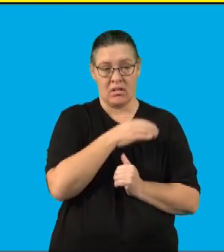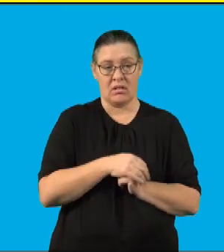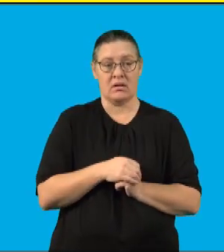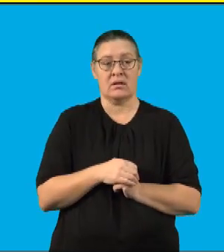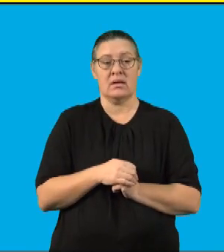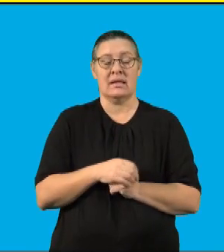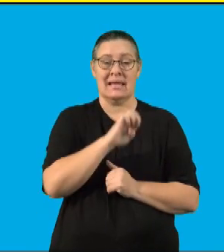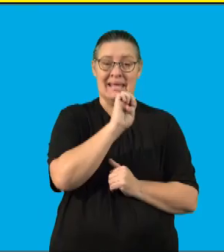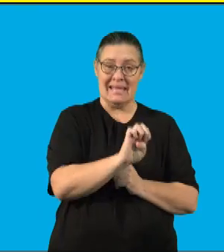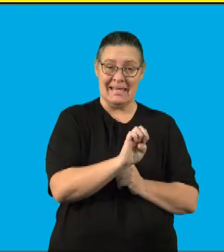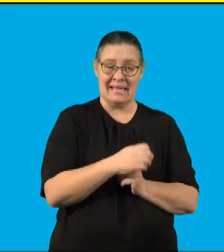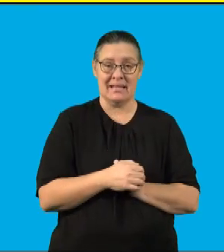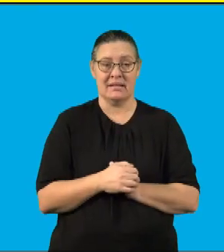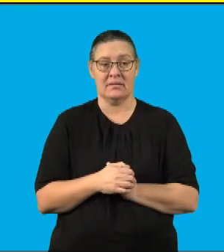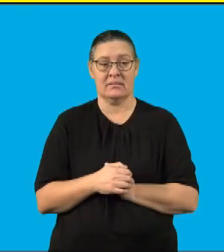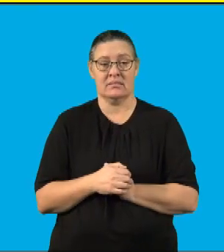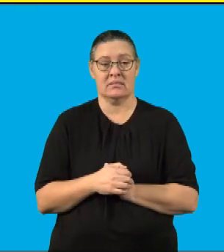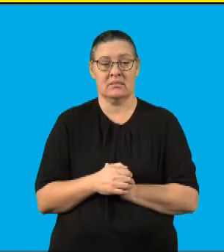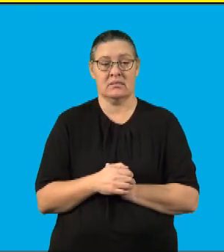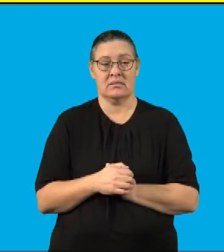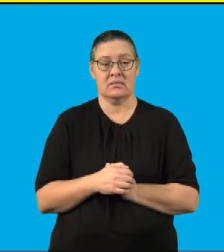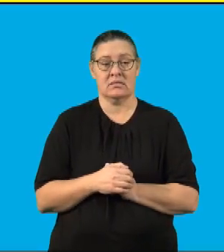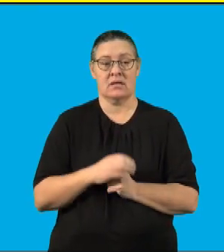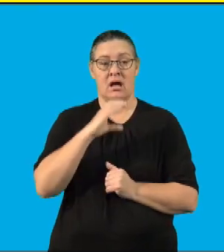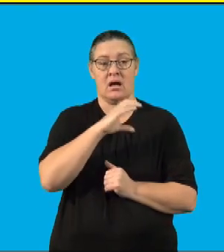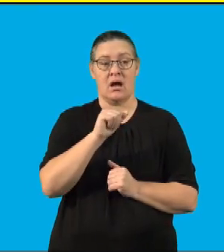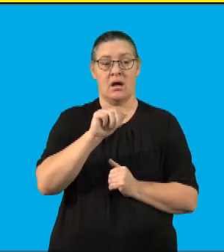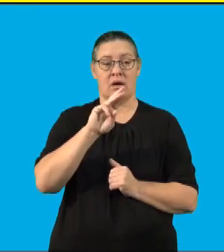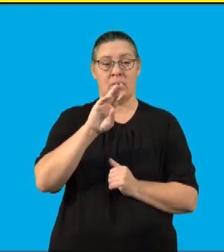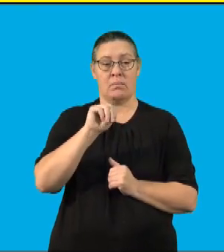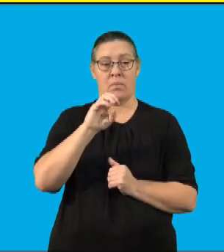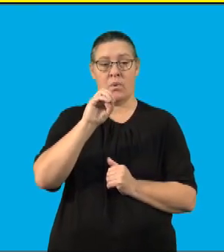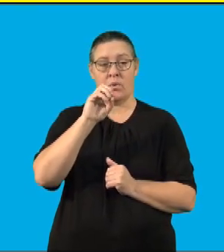is an alcohol, and compound E